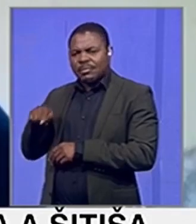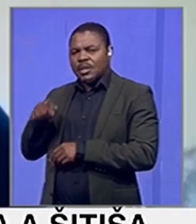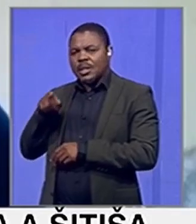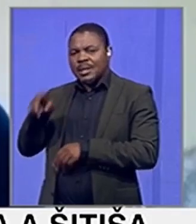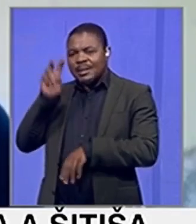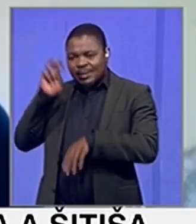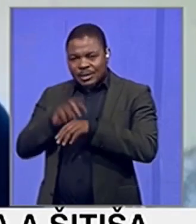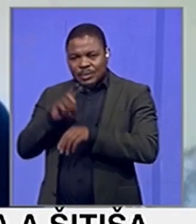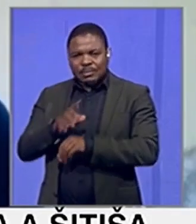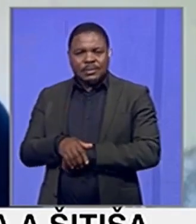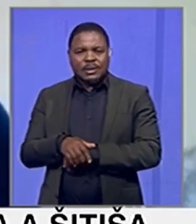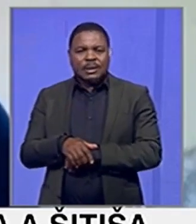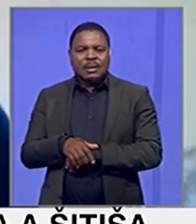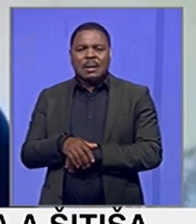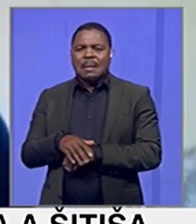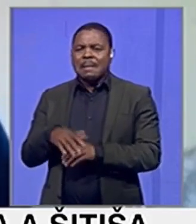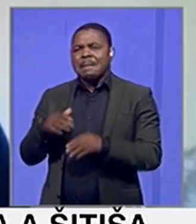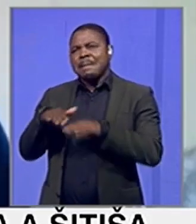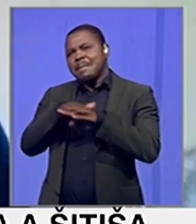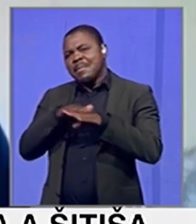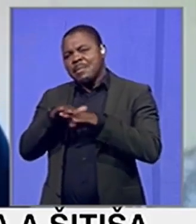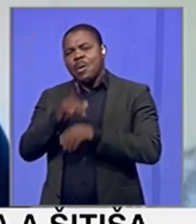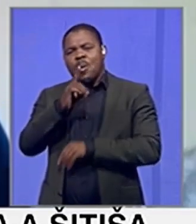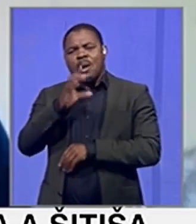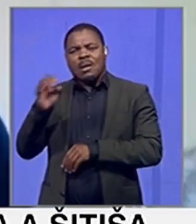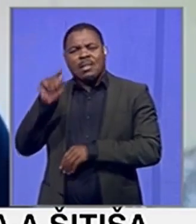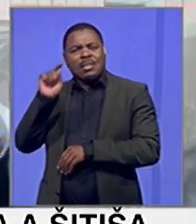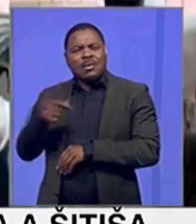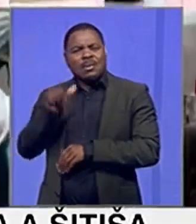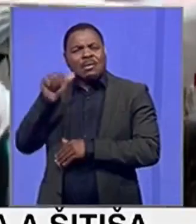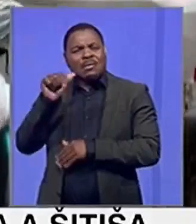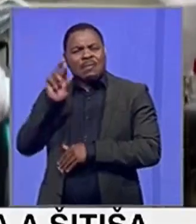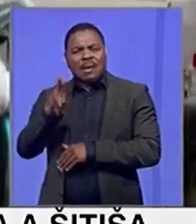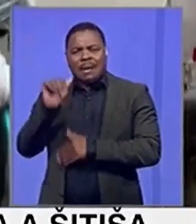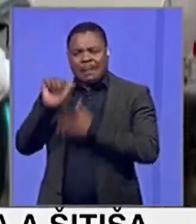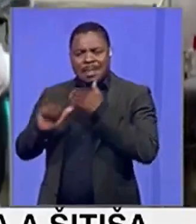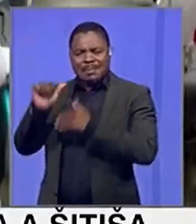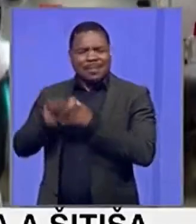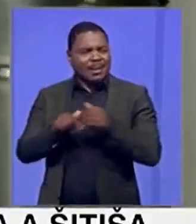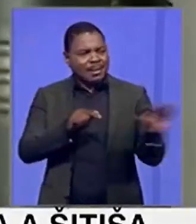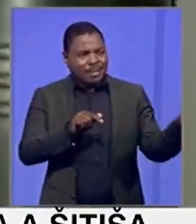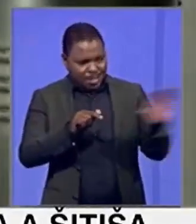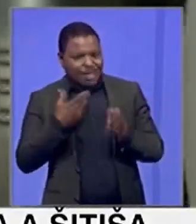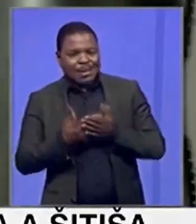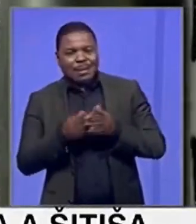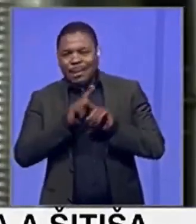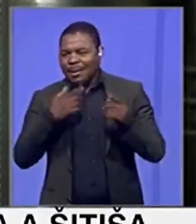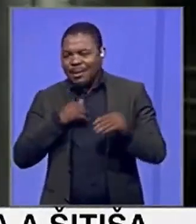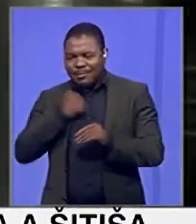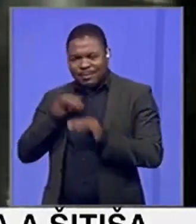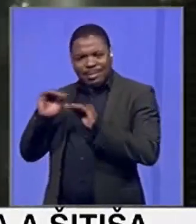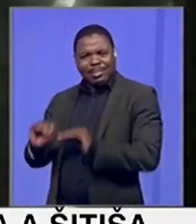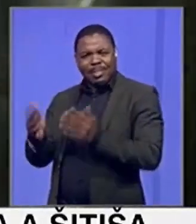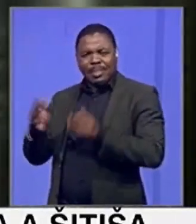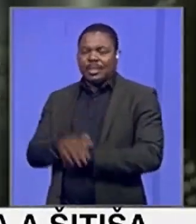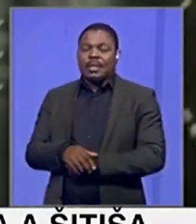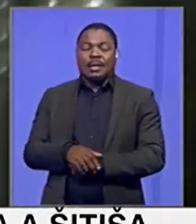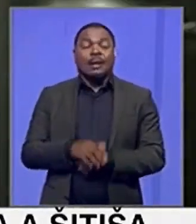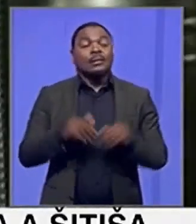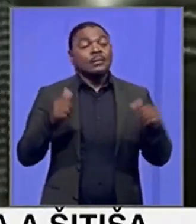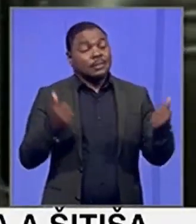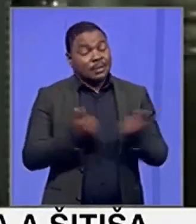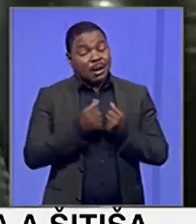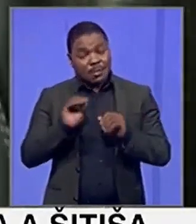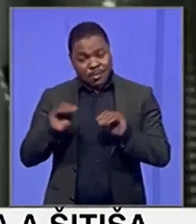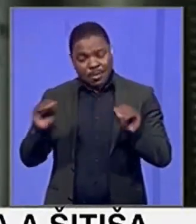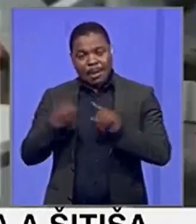have minimum 100,000 a month. Boipiletšo ke gore le ge go na le ditlhotlho bagwebi ga